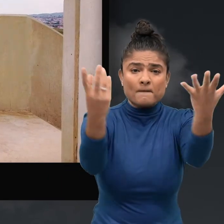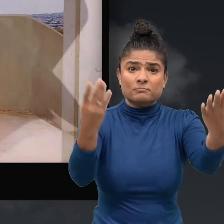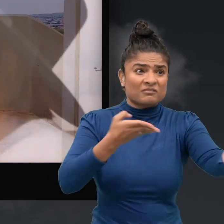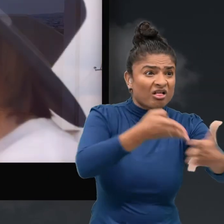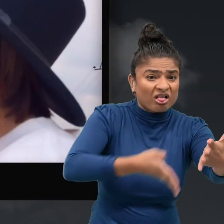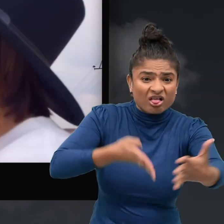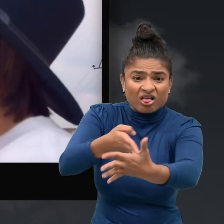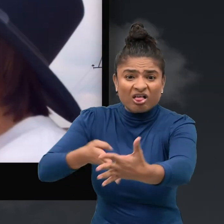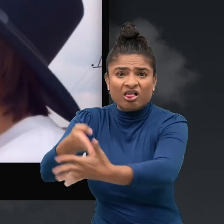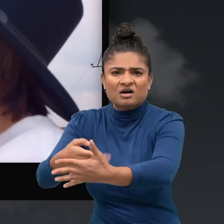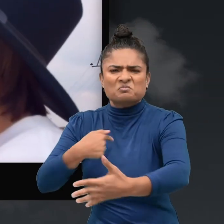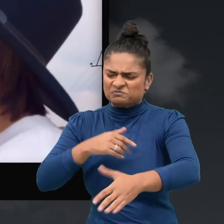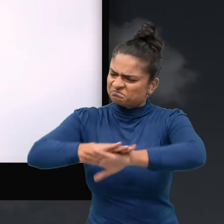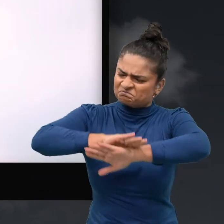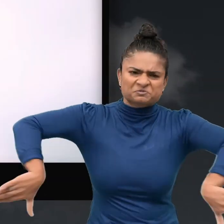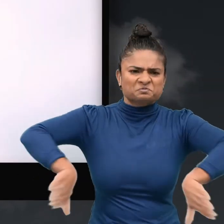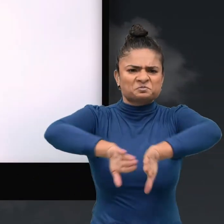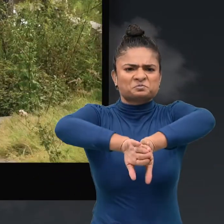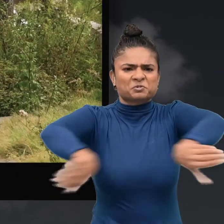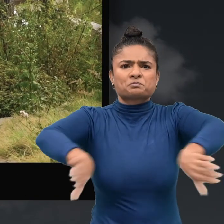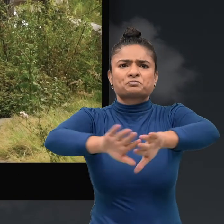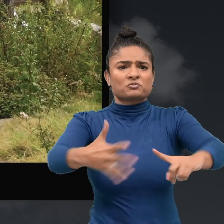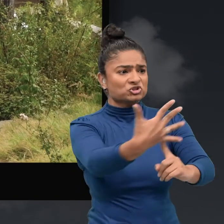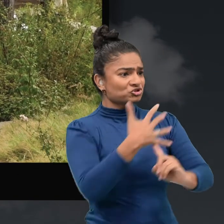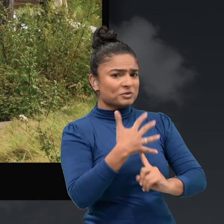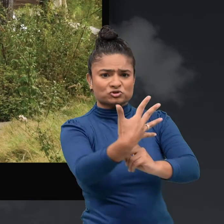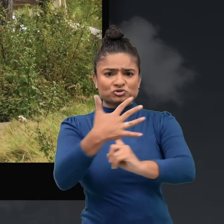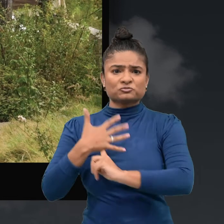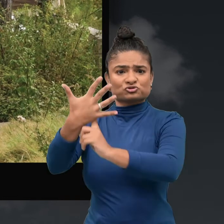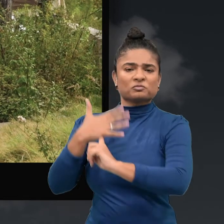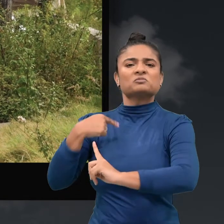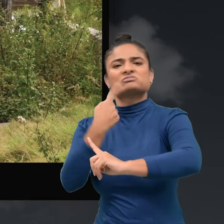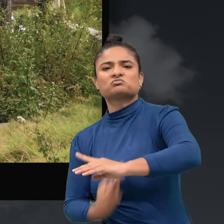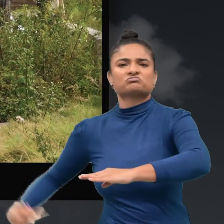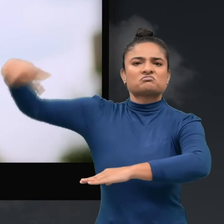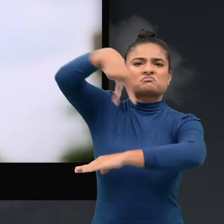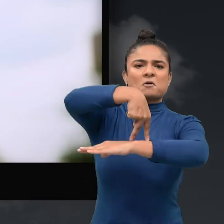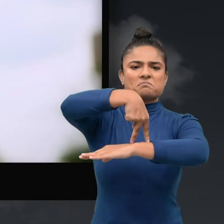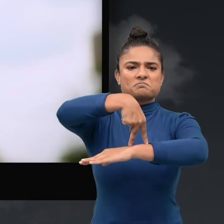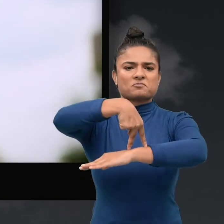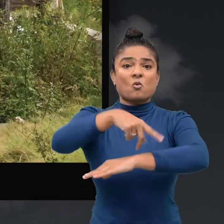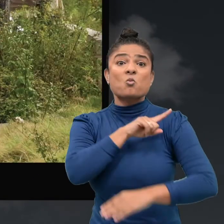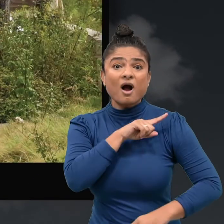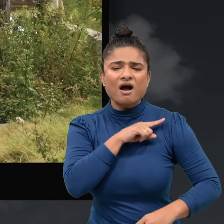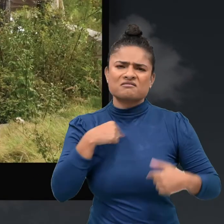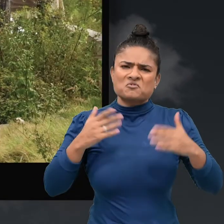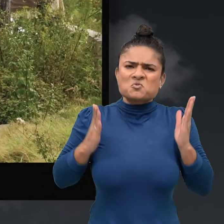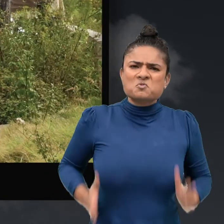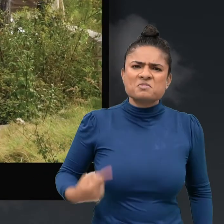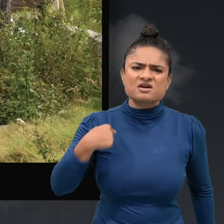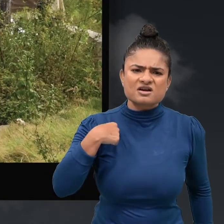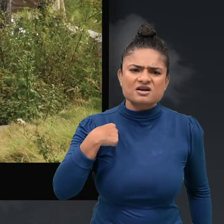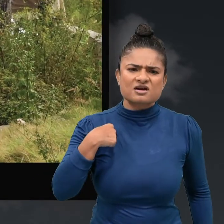destiny. Through obstacles, I push. Through discrimination, I rise. Because I'm